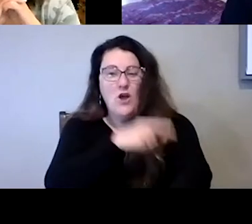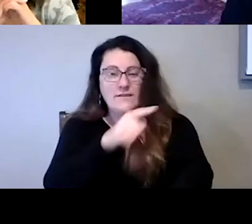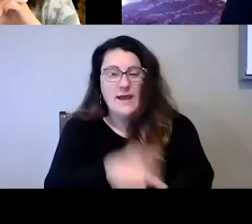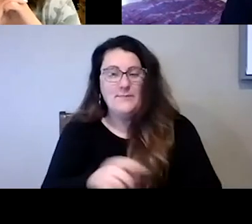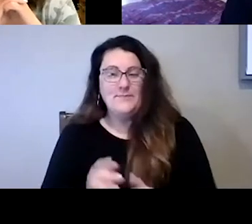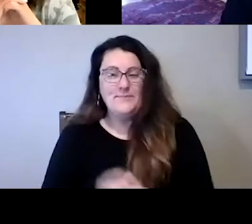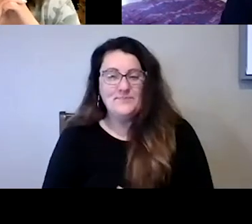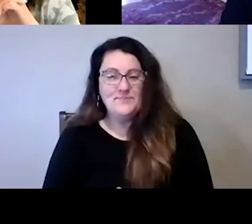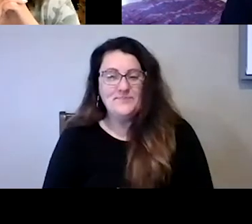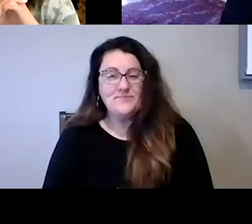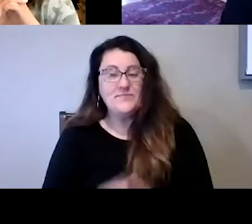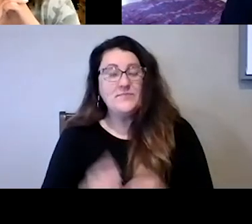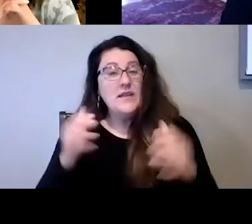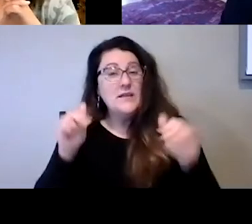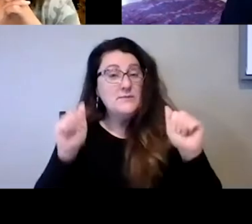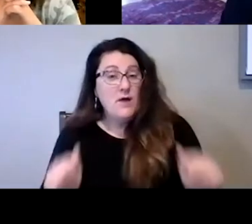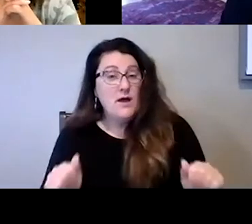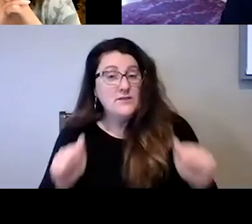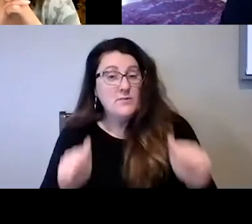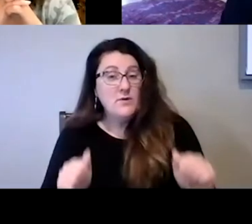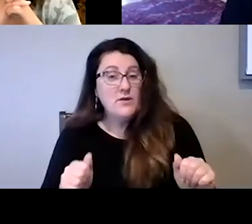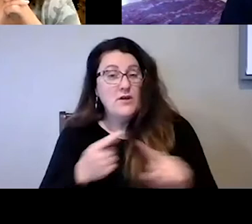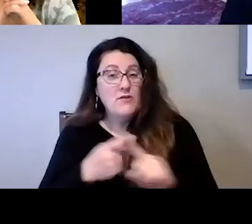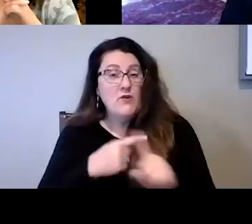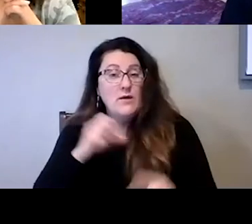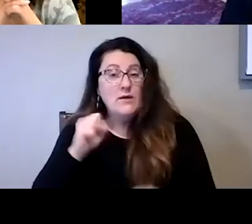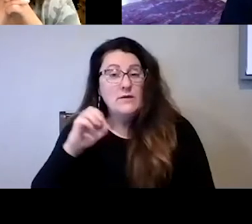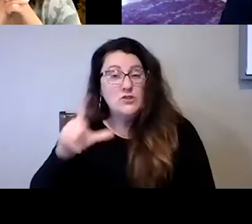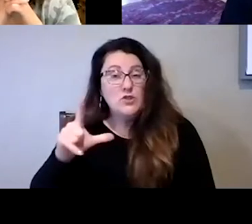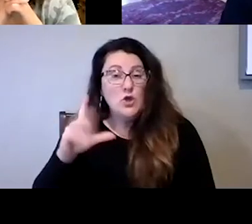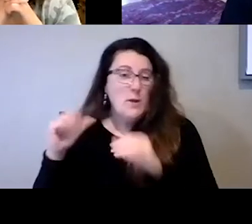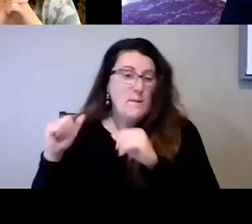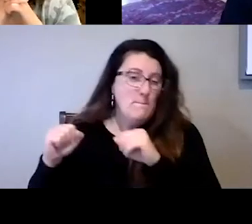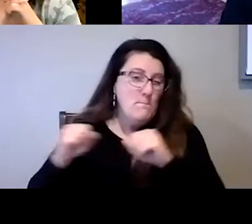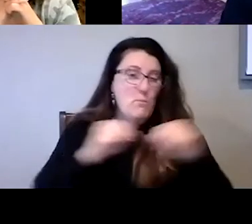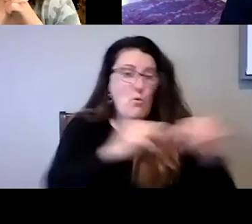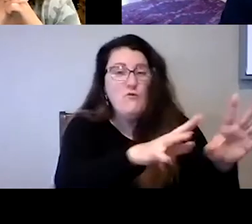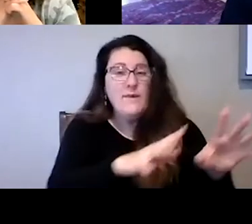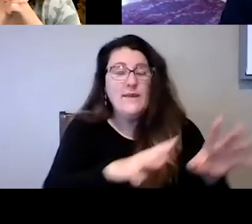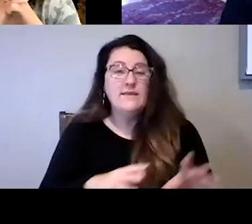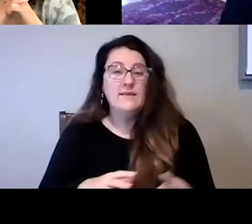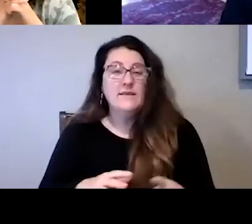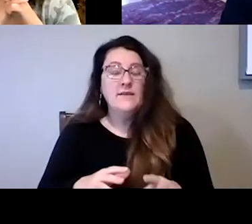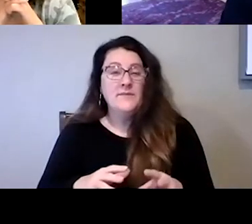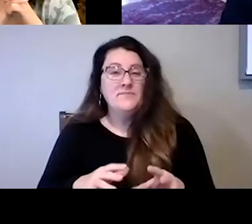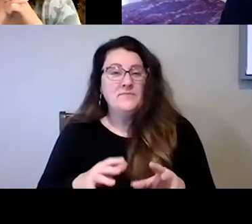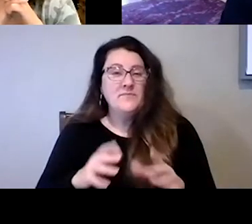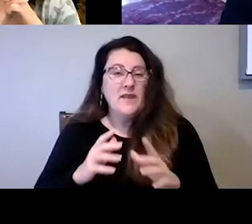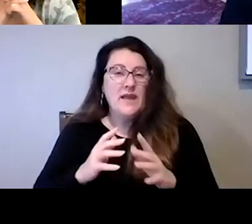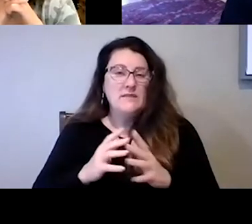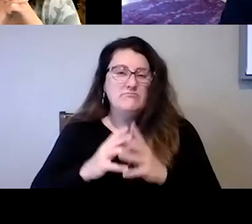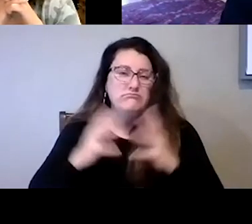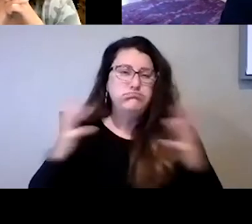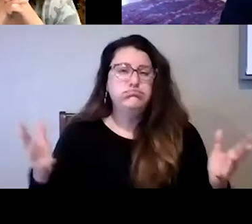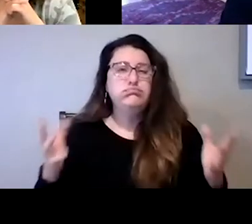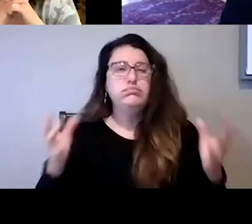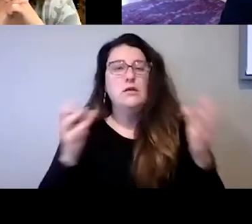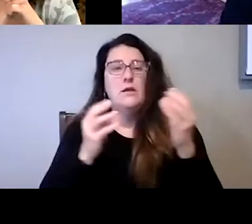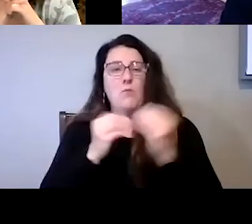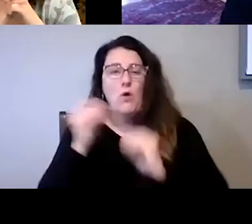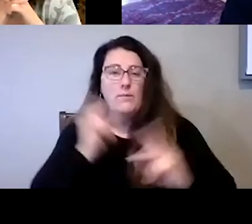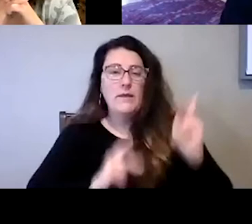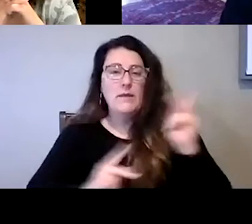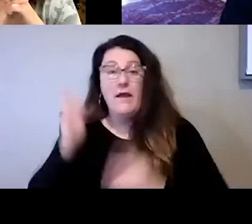made possible by a social movement, but it was made possible for greater numbers of people,